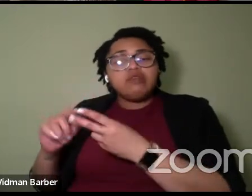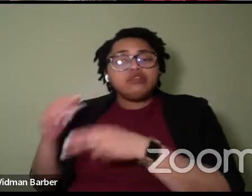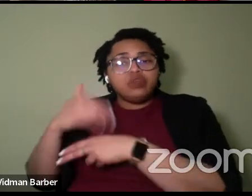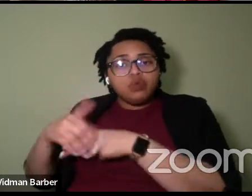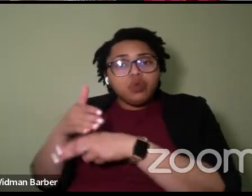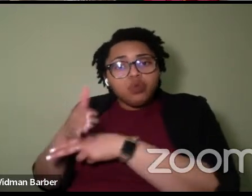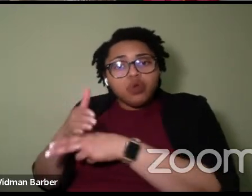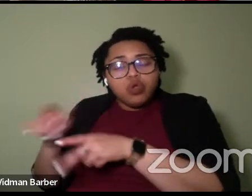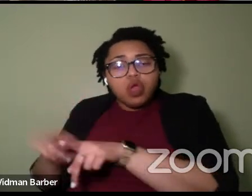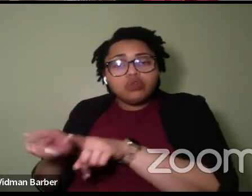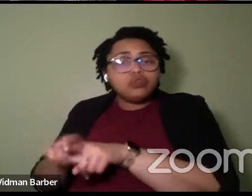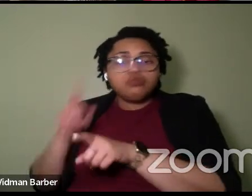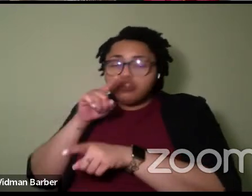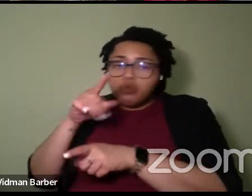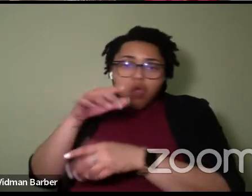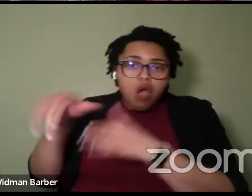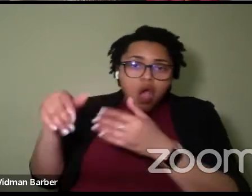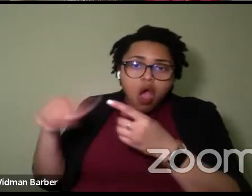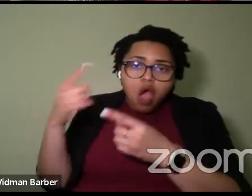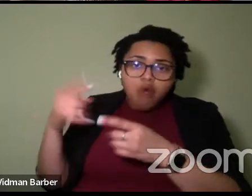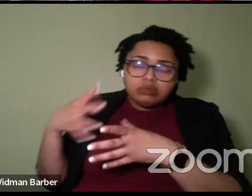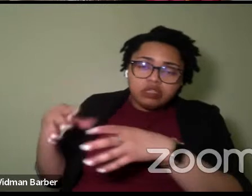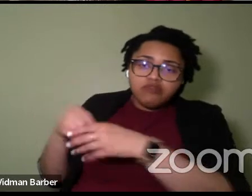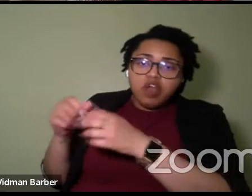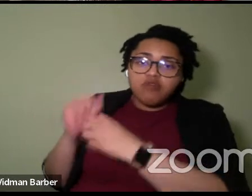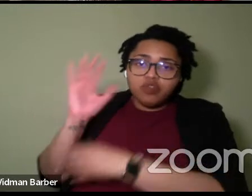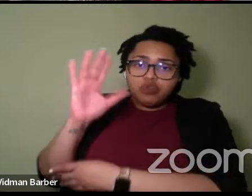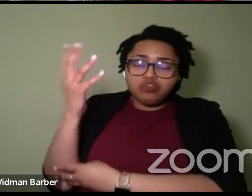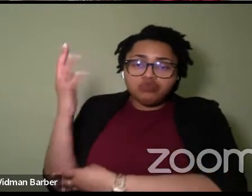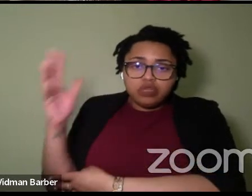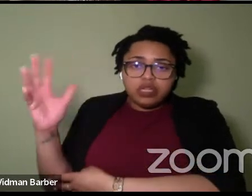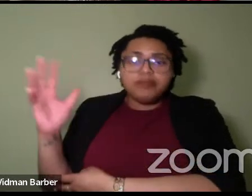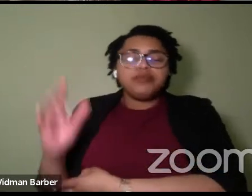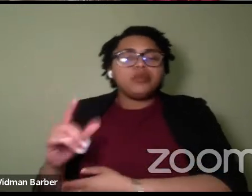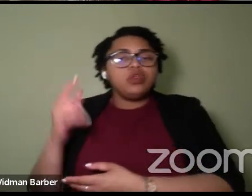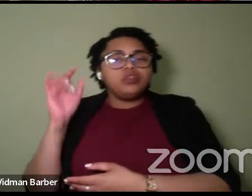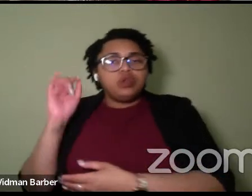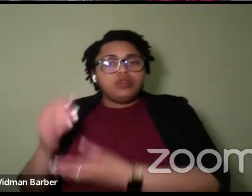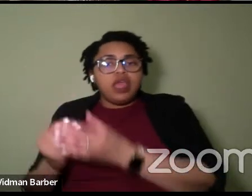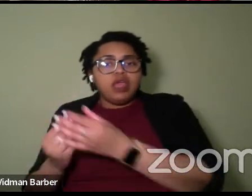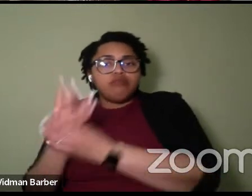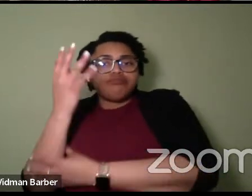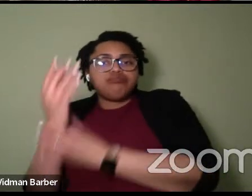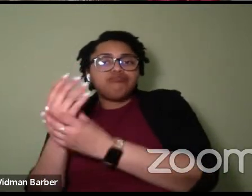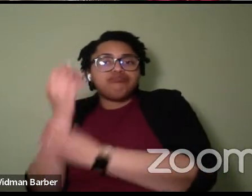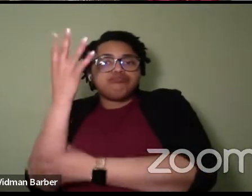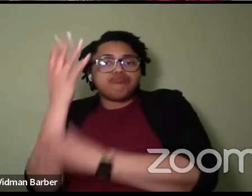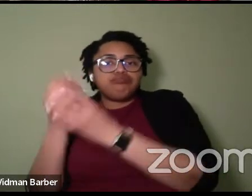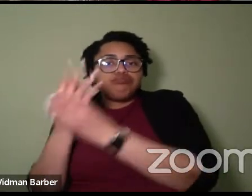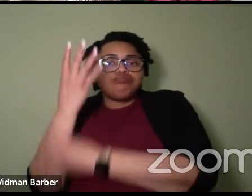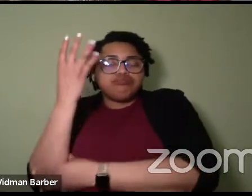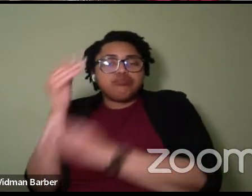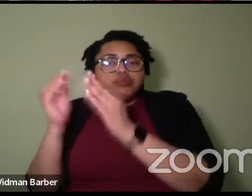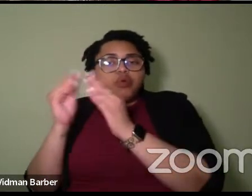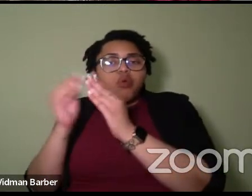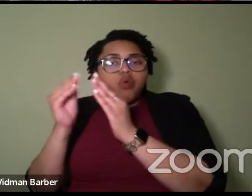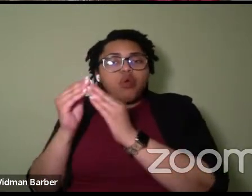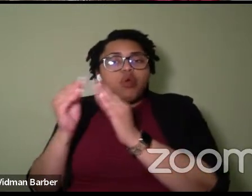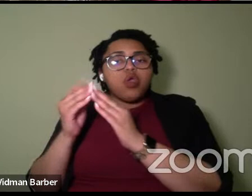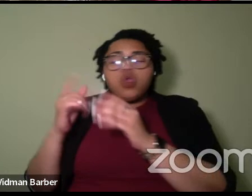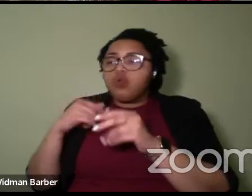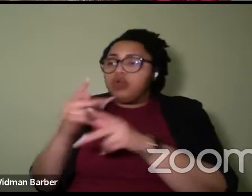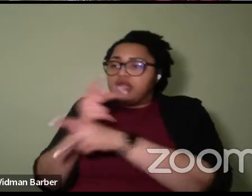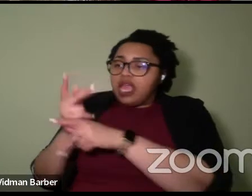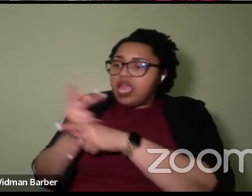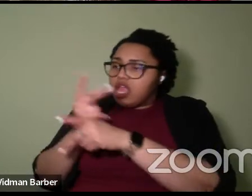of his tree. As the spruce became an adolescent, we continued to lovingly nurture it and provide any supplemental resources and care